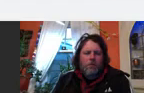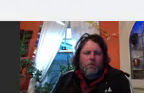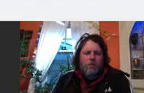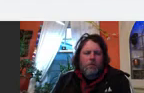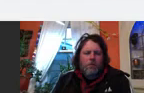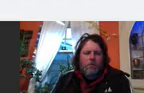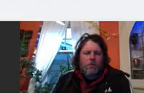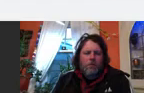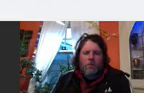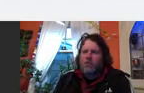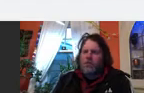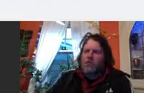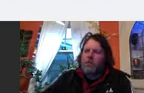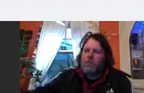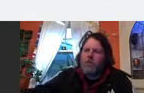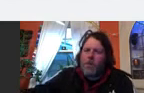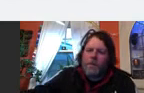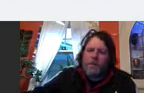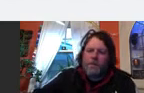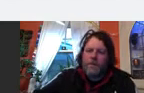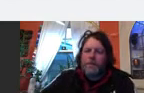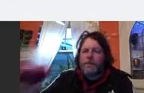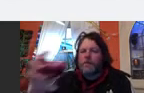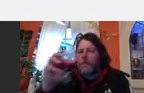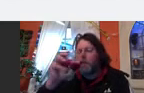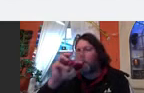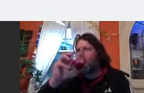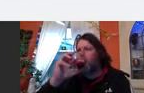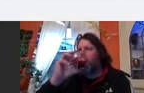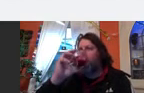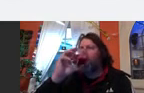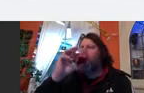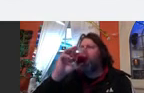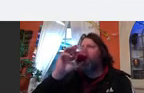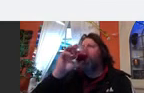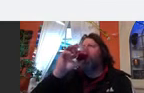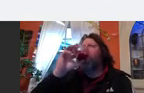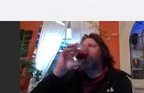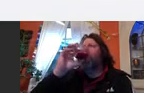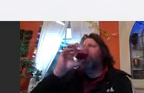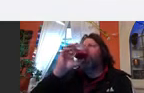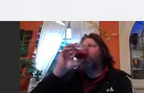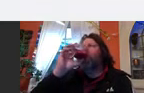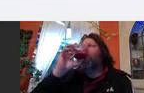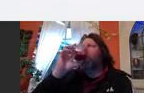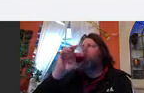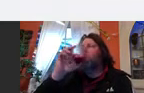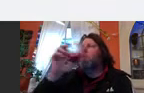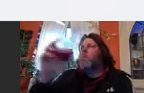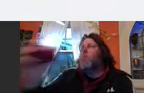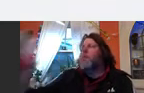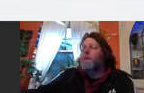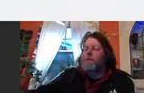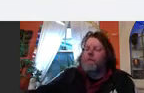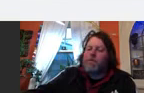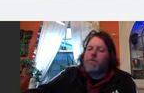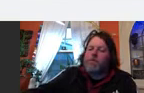right. Like, is that the intent of what you were saying? Yes. Okay, awesome. Thank you. Thanks.